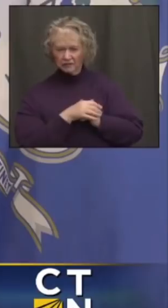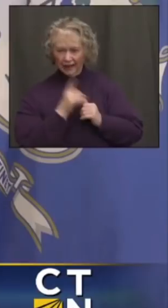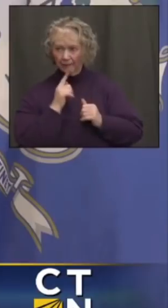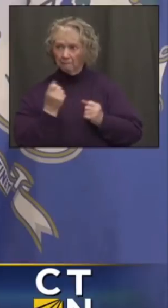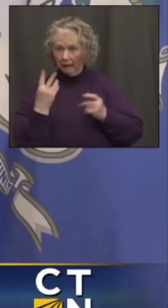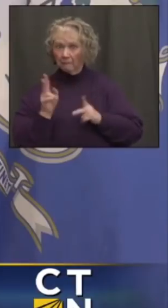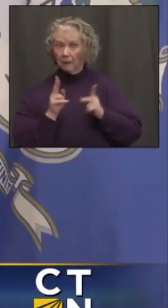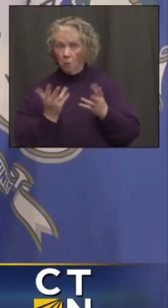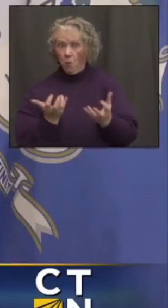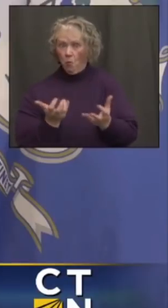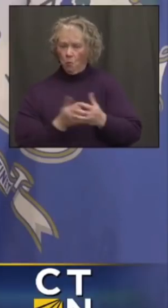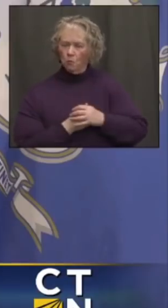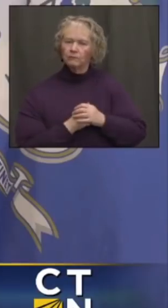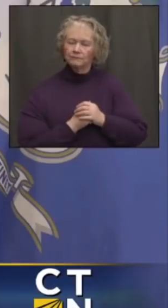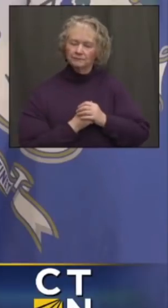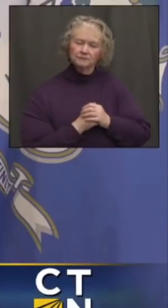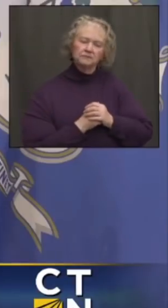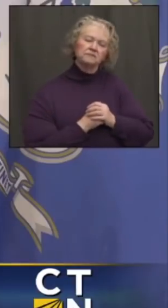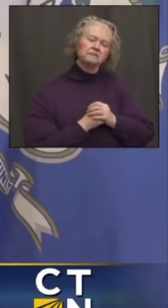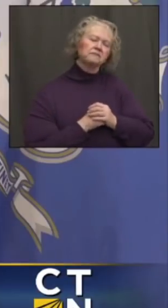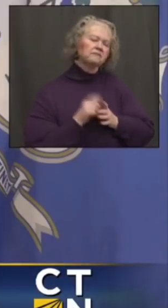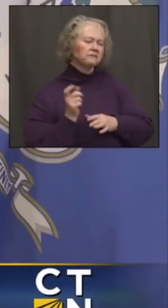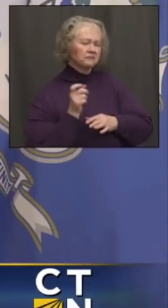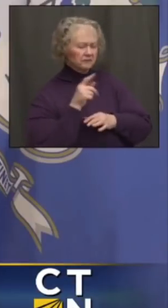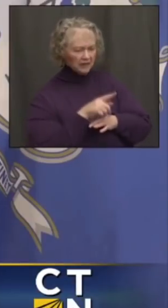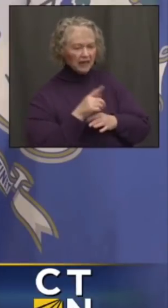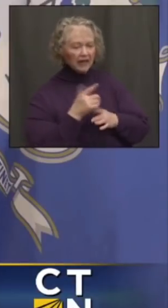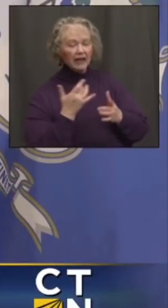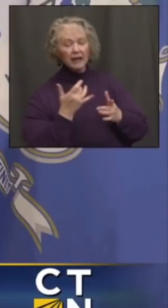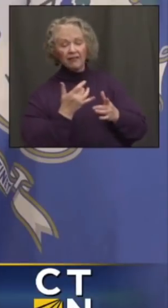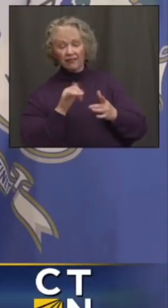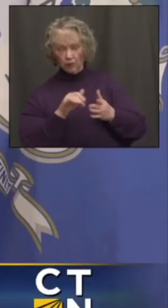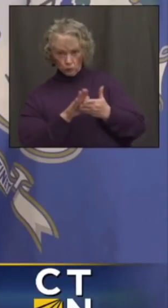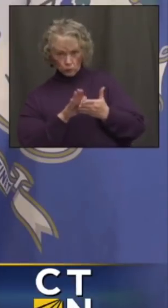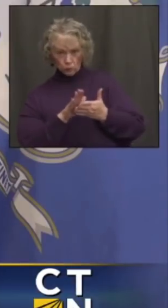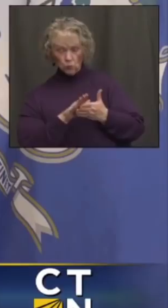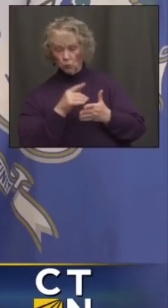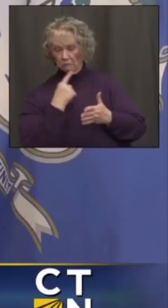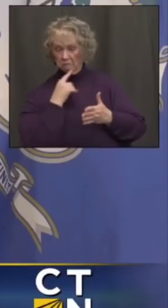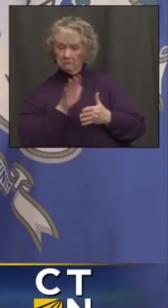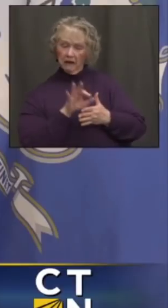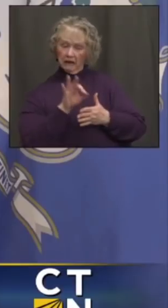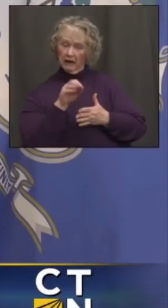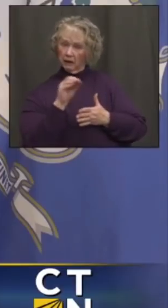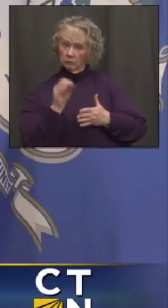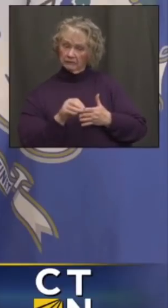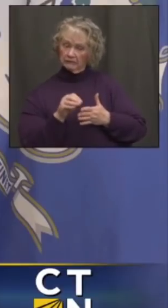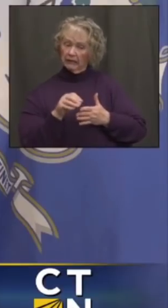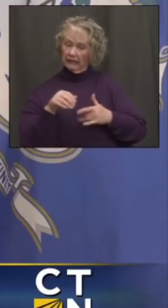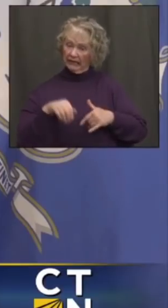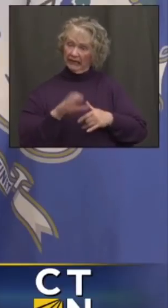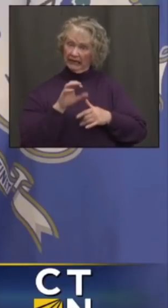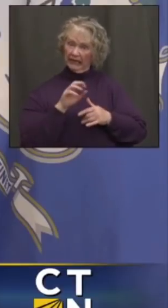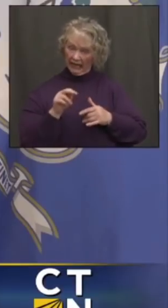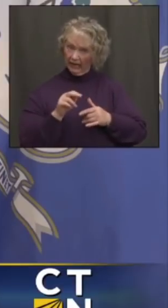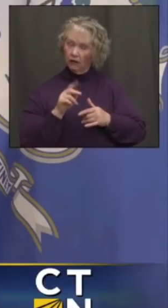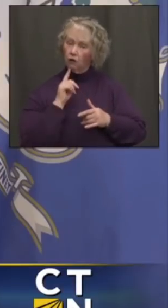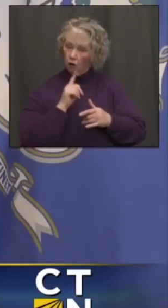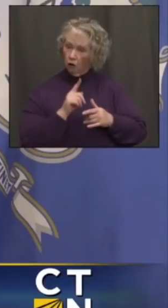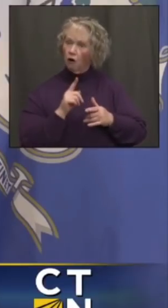we have teachers get priority testing so they can get tested on a regular basis, make it easier for them, but no